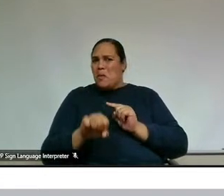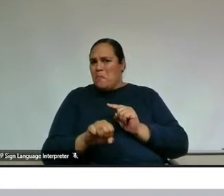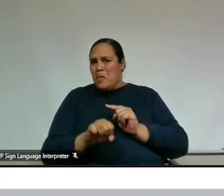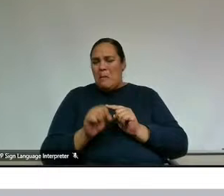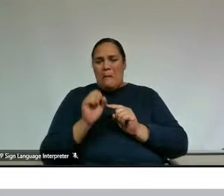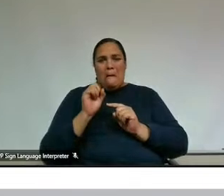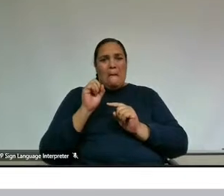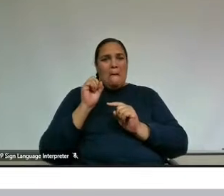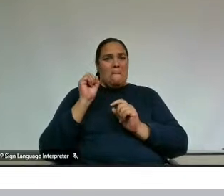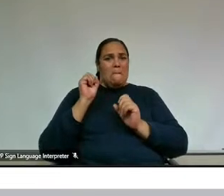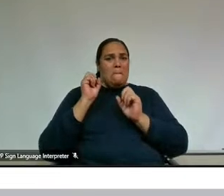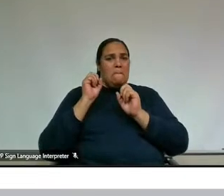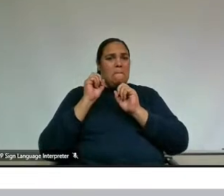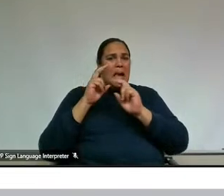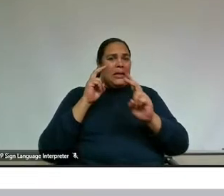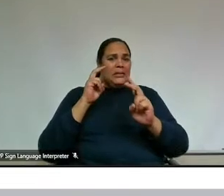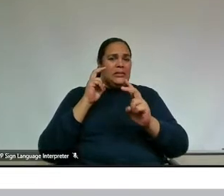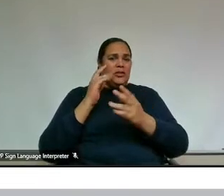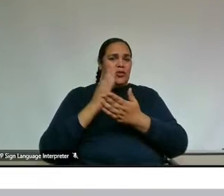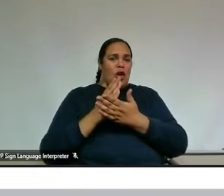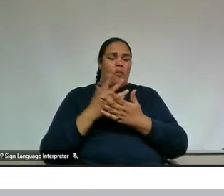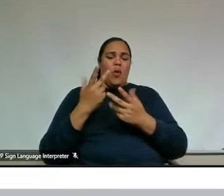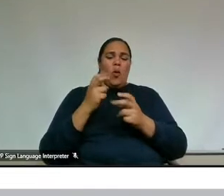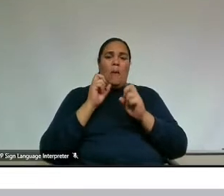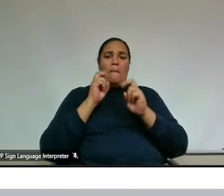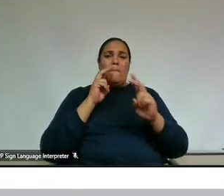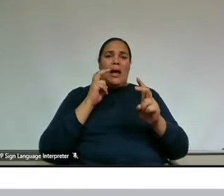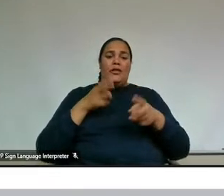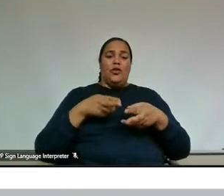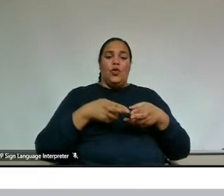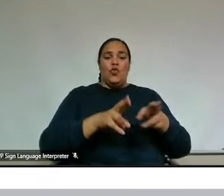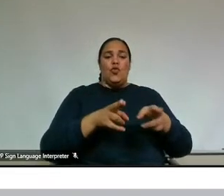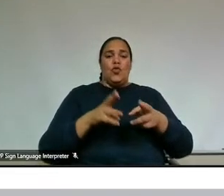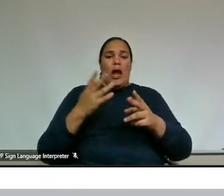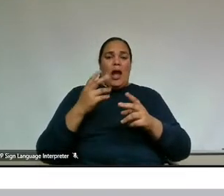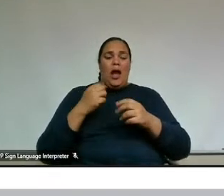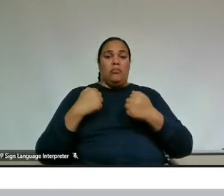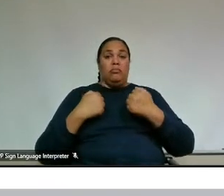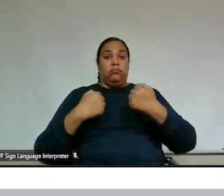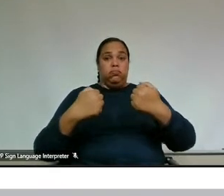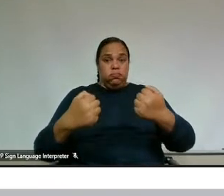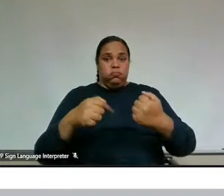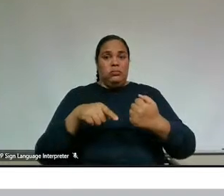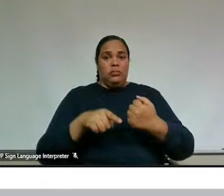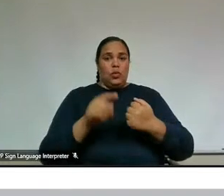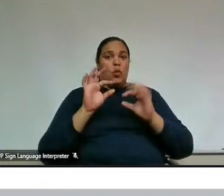bus stops and bus routes as officially